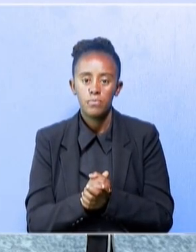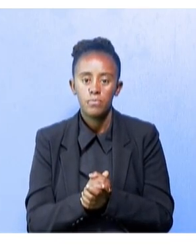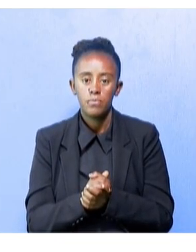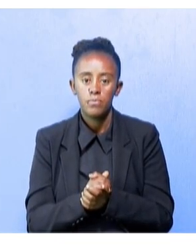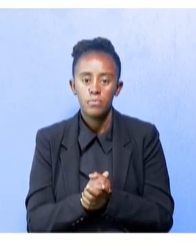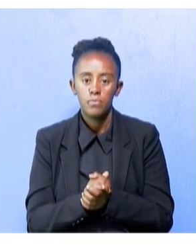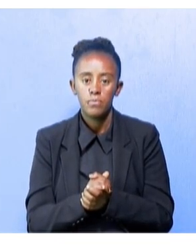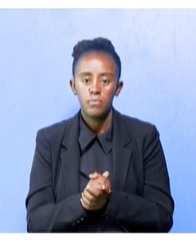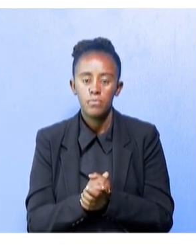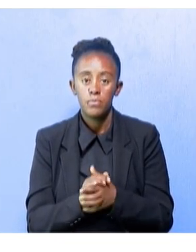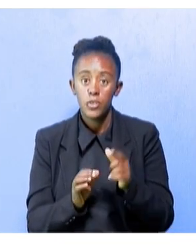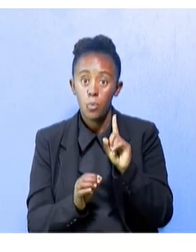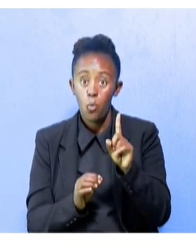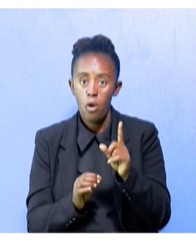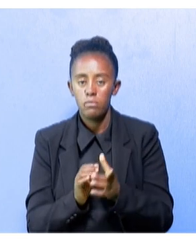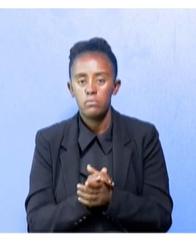Number one.